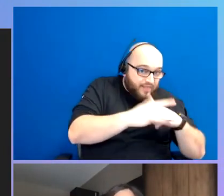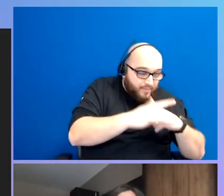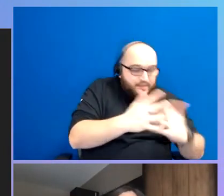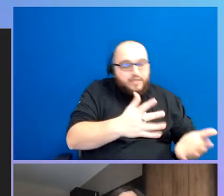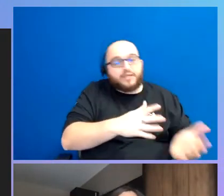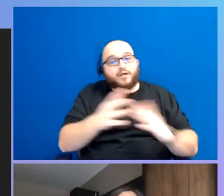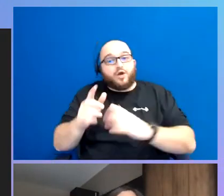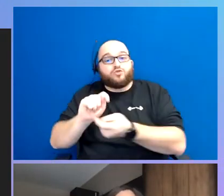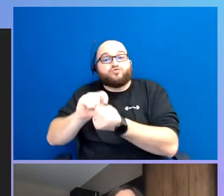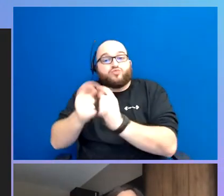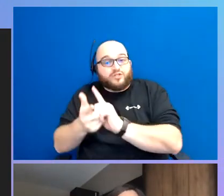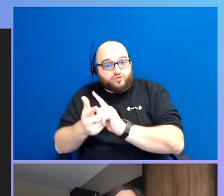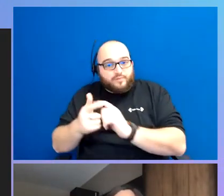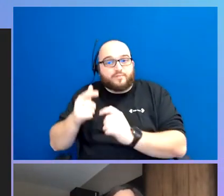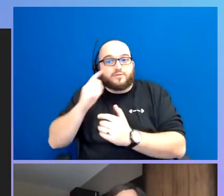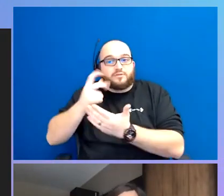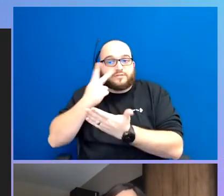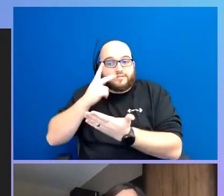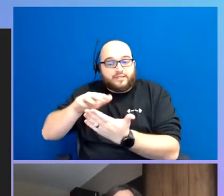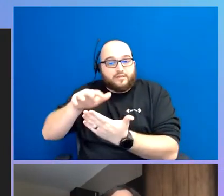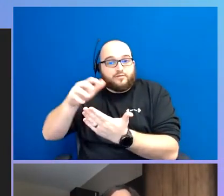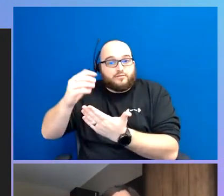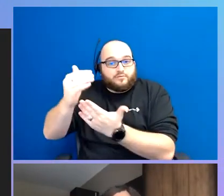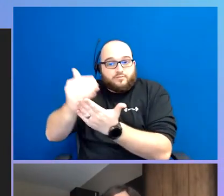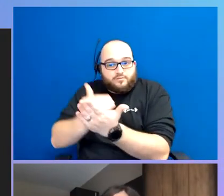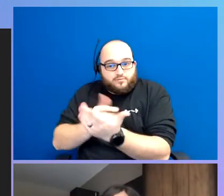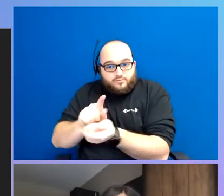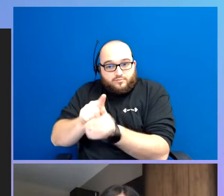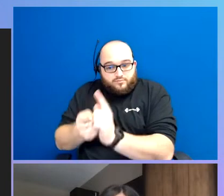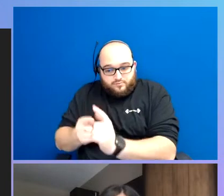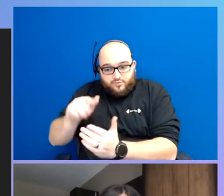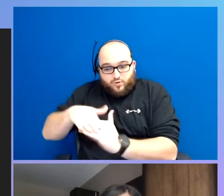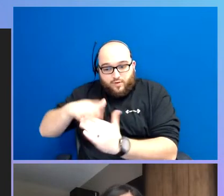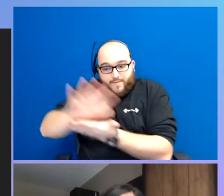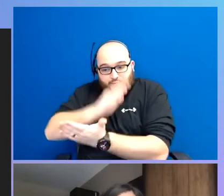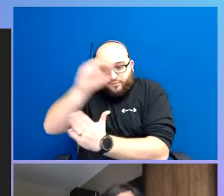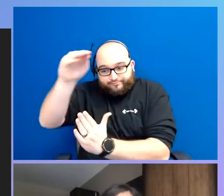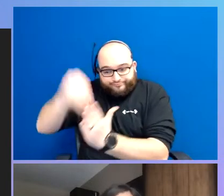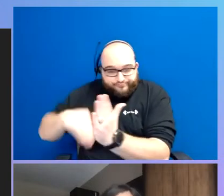of these are alternatives to content that can be very clearly measured.